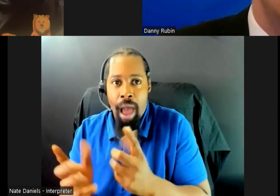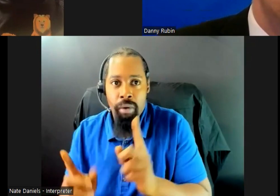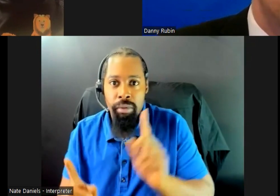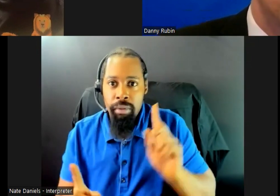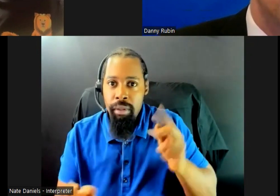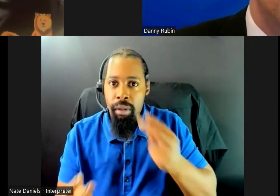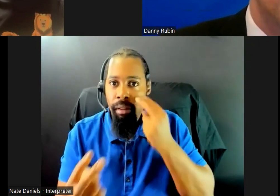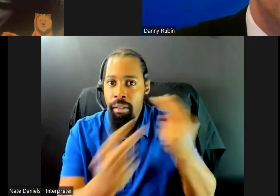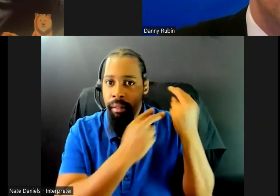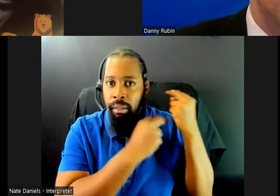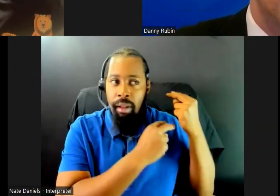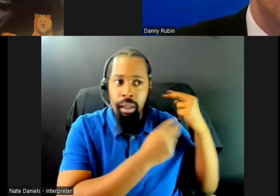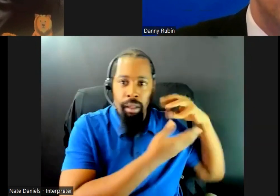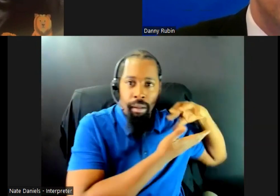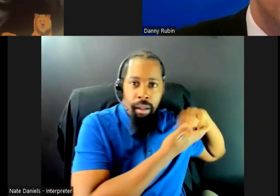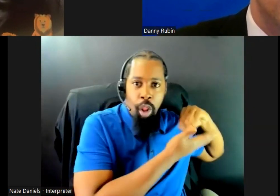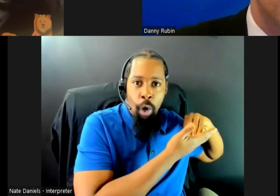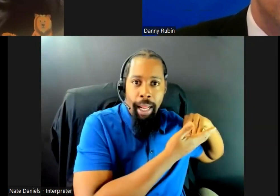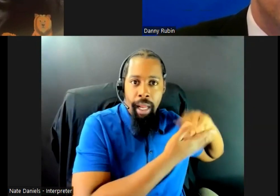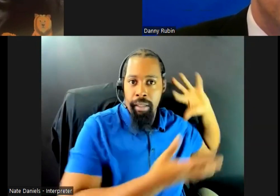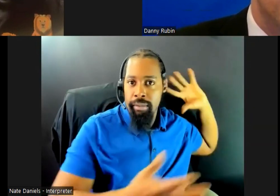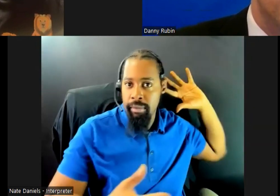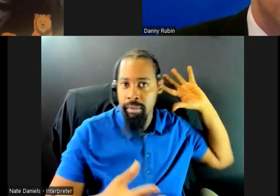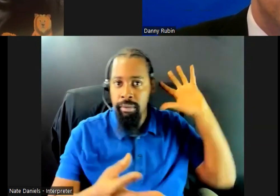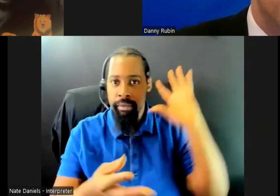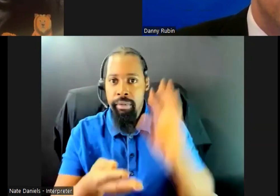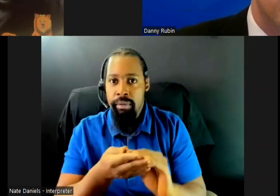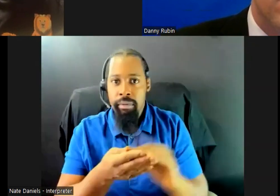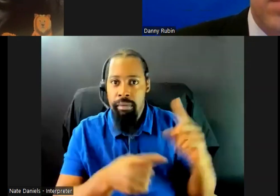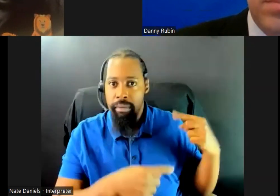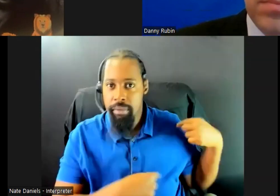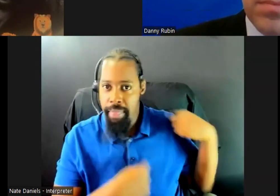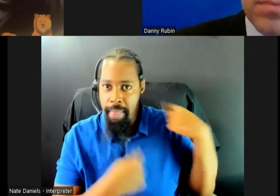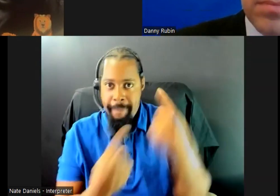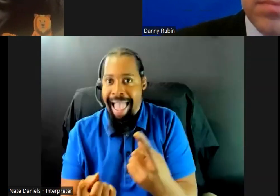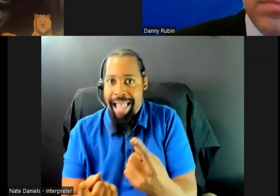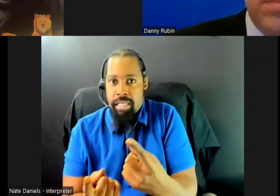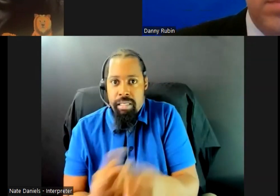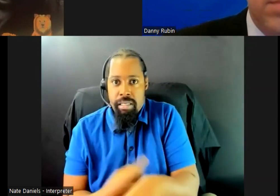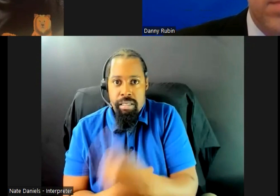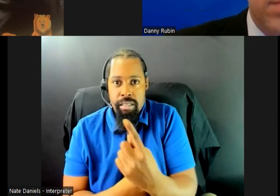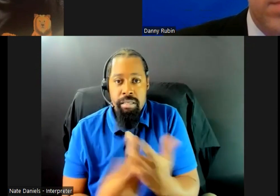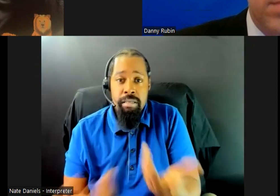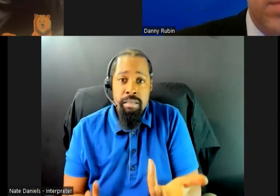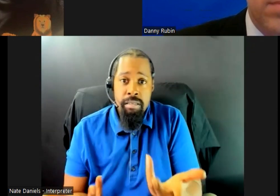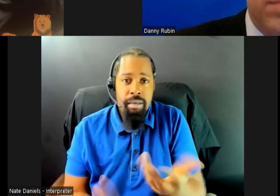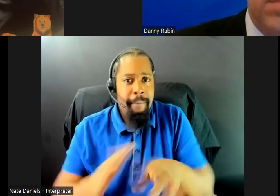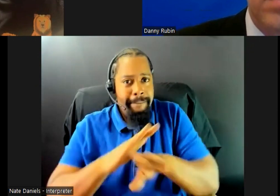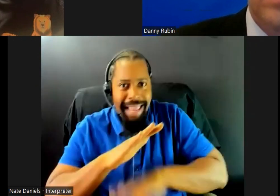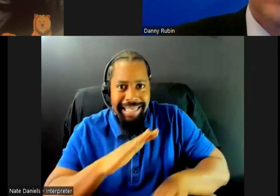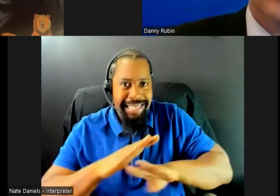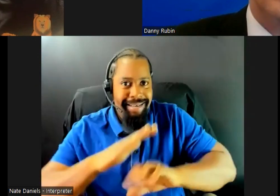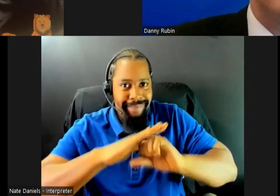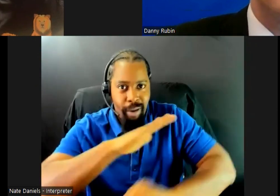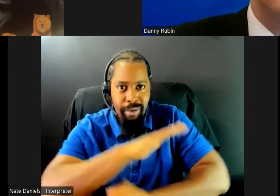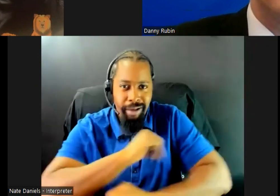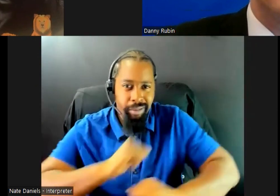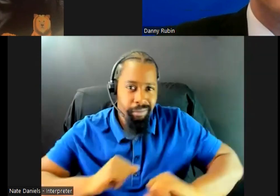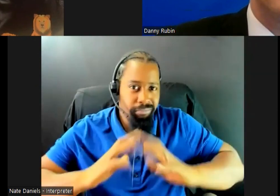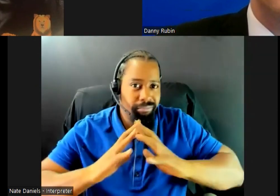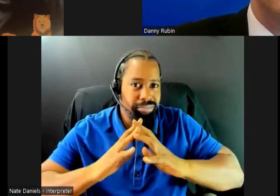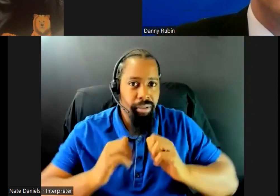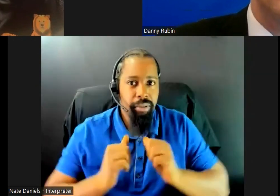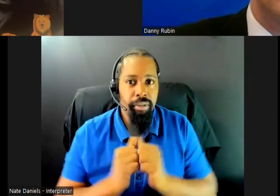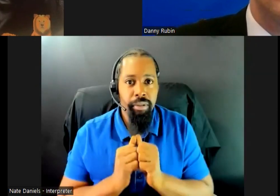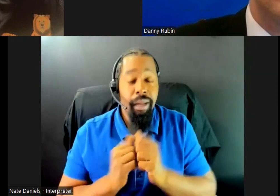basics. True, the academy, university, college is a bubble. It's not